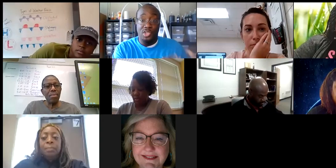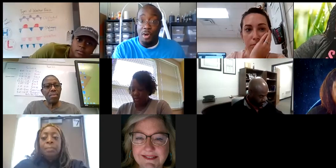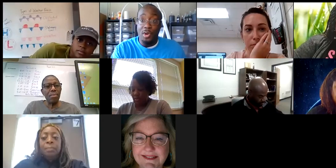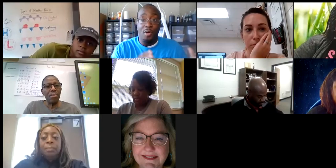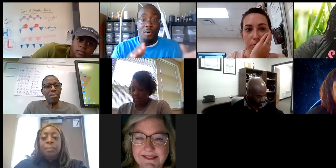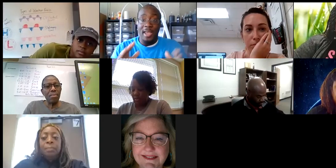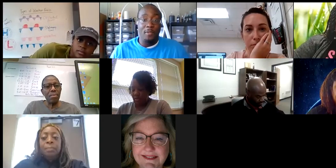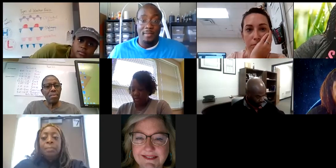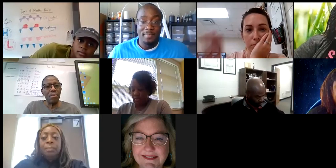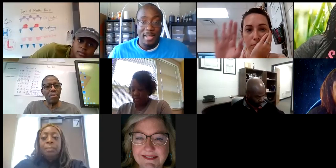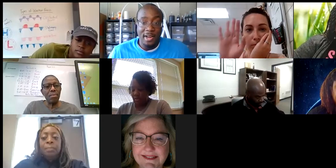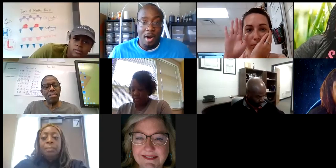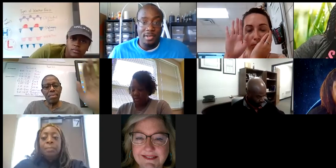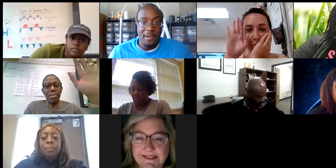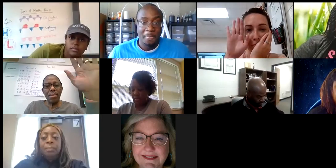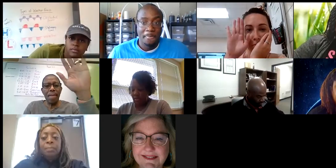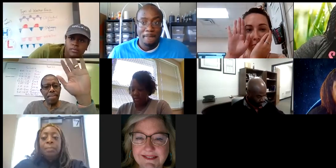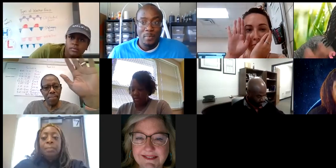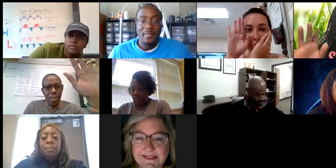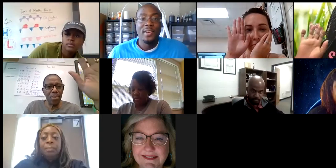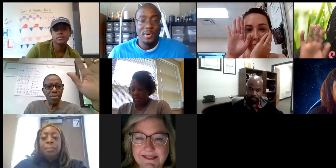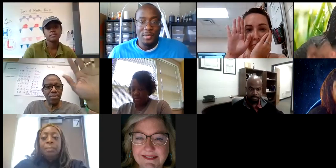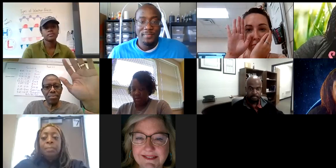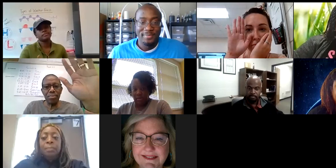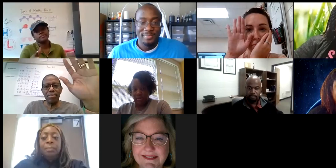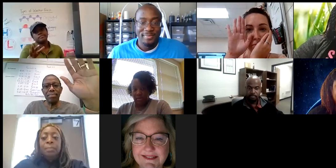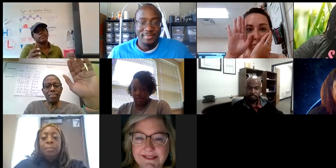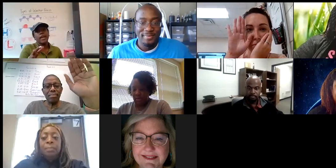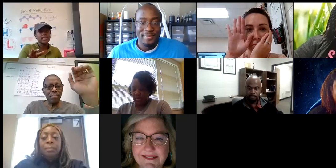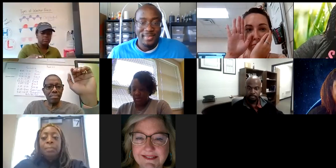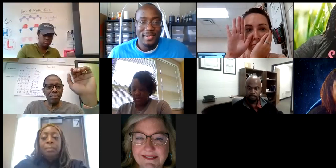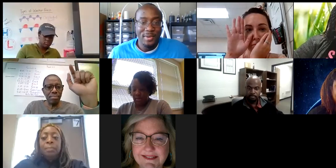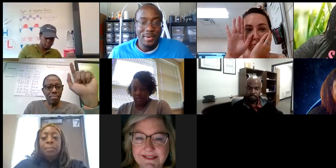you garden in soil or anywhere? Any gardeners? I do. Cool.